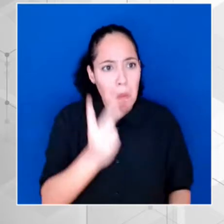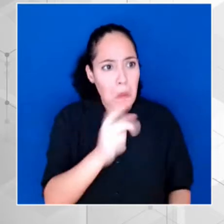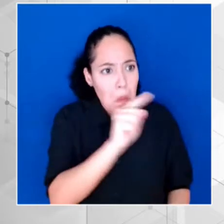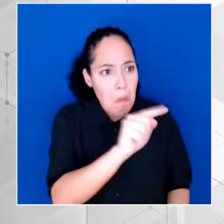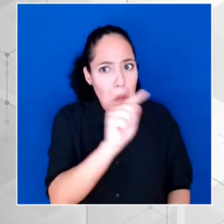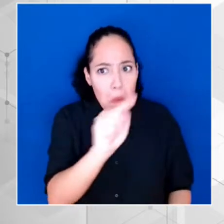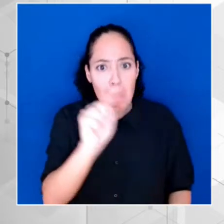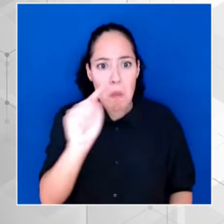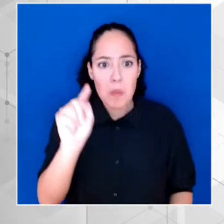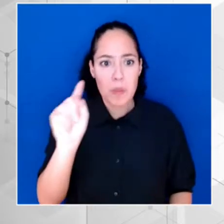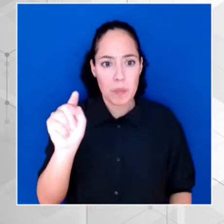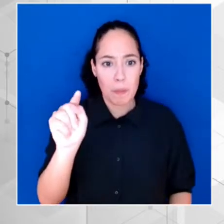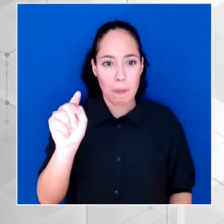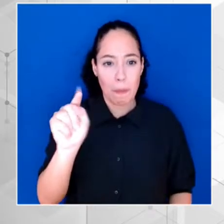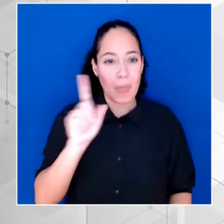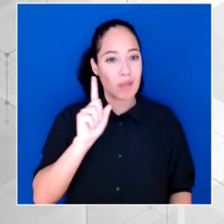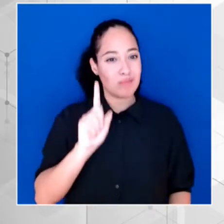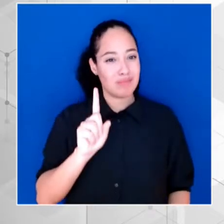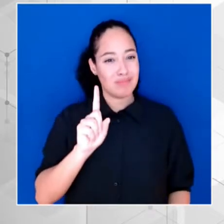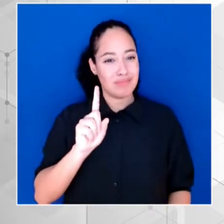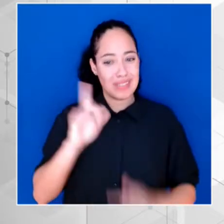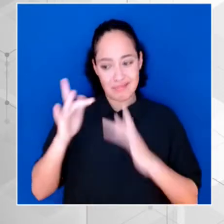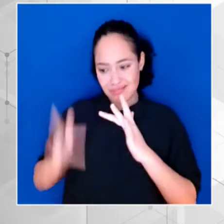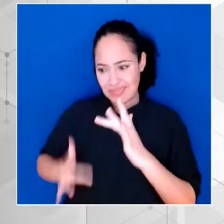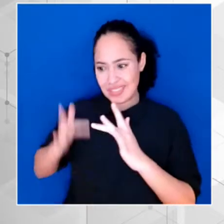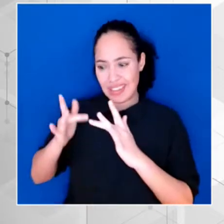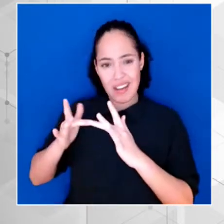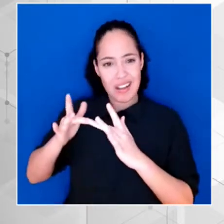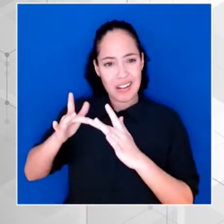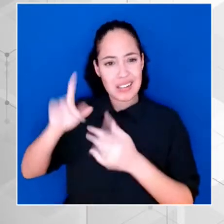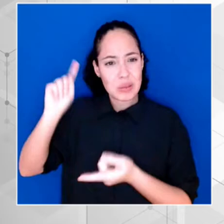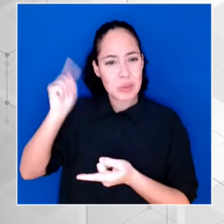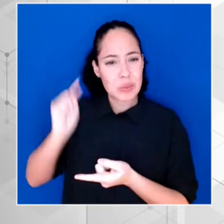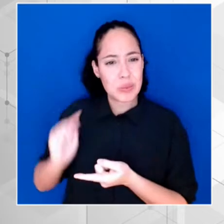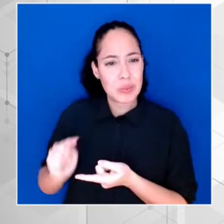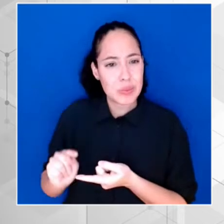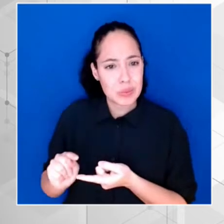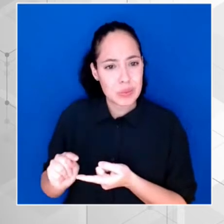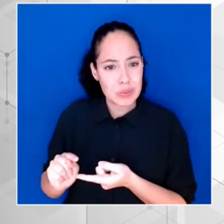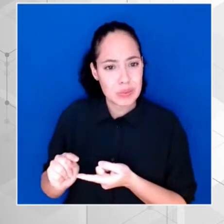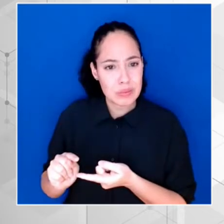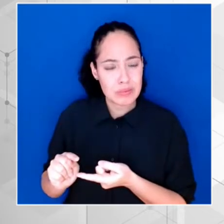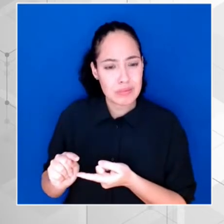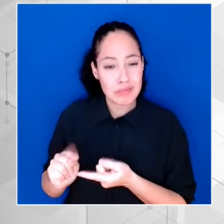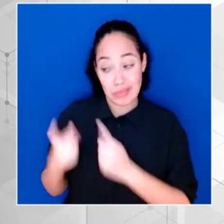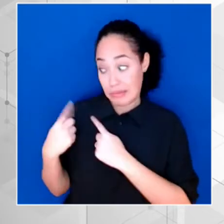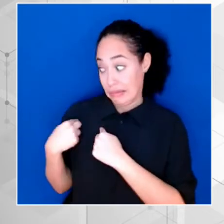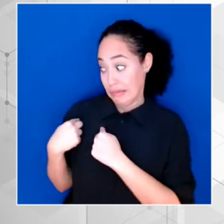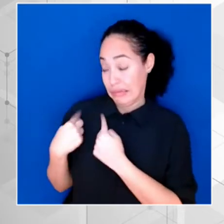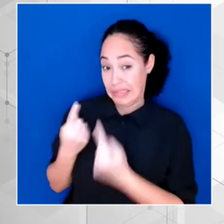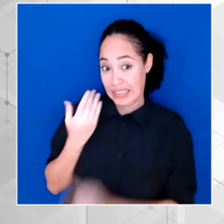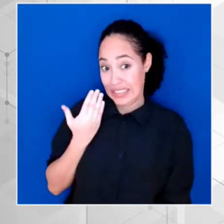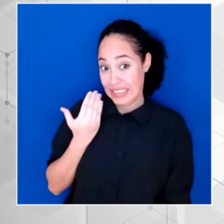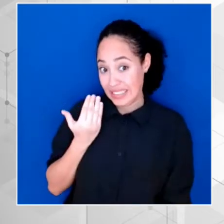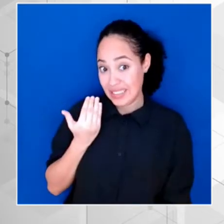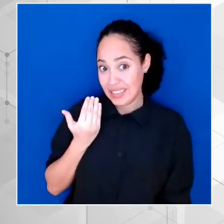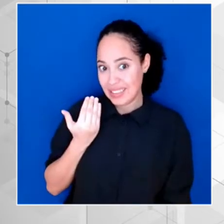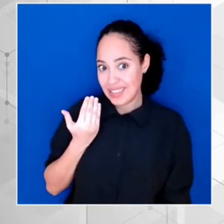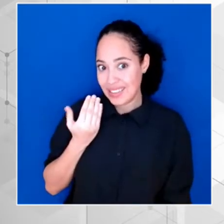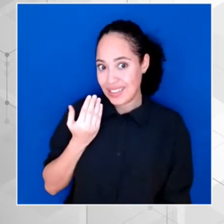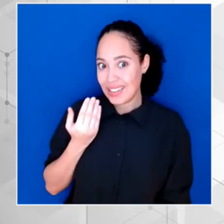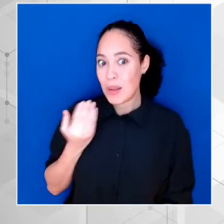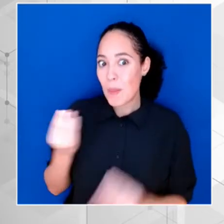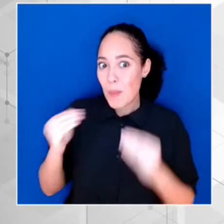suddenly being remote and at home. Many struggles can go unseen, and you may be unaware of how colleagues are actually